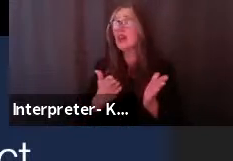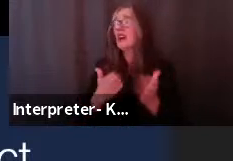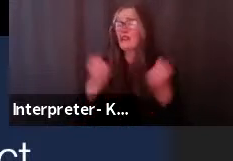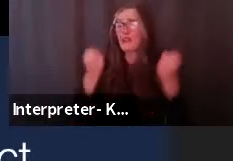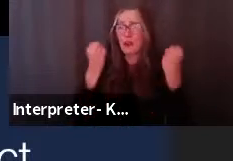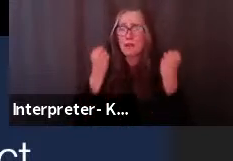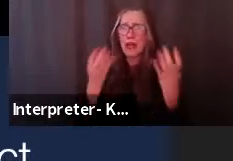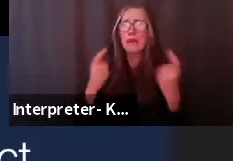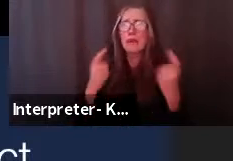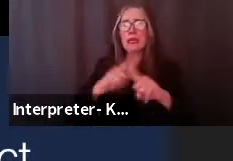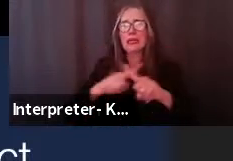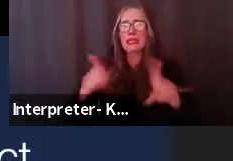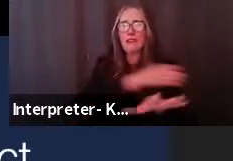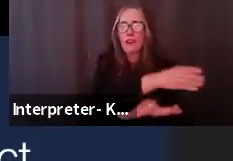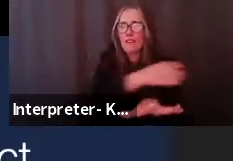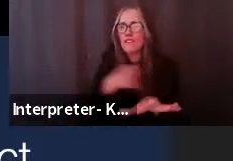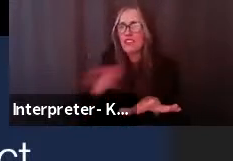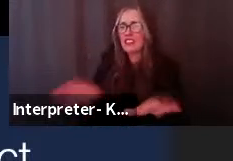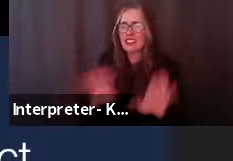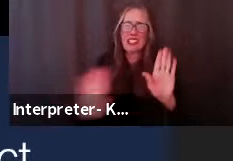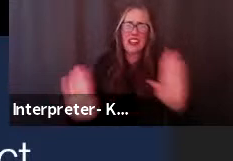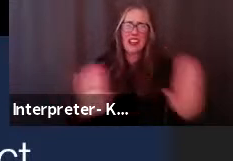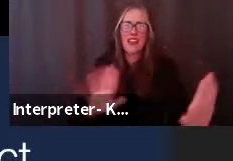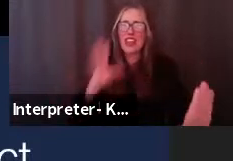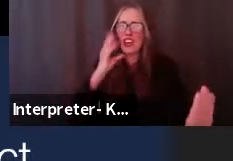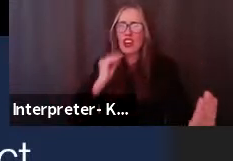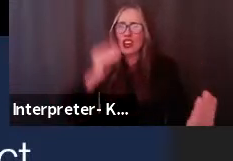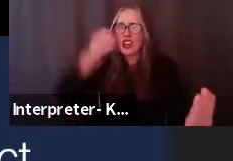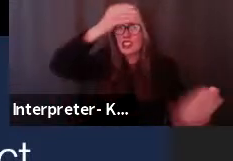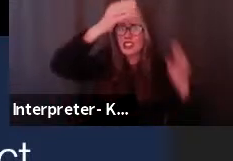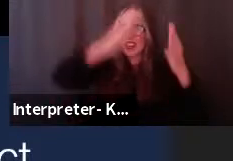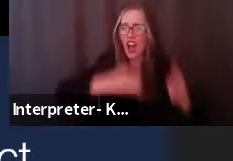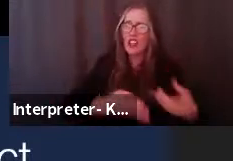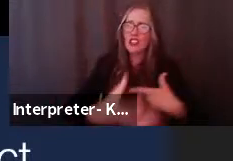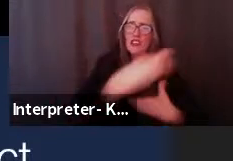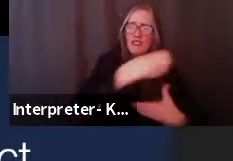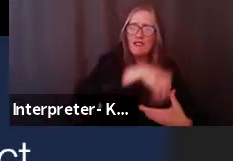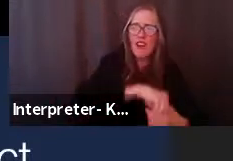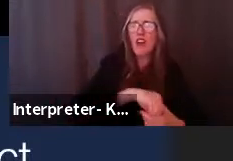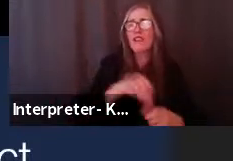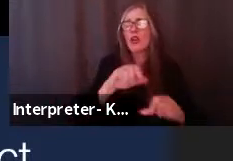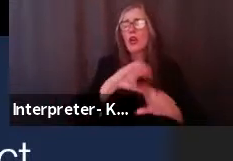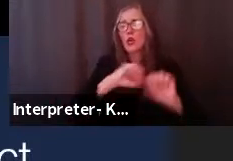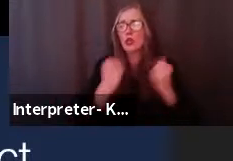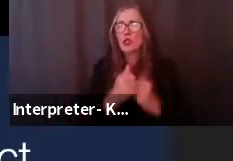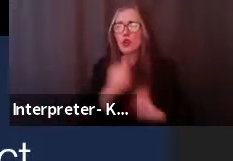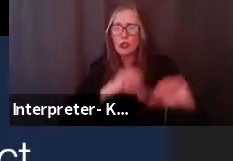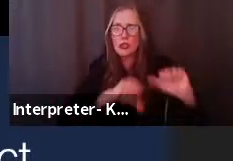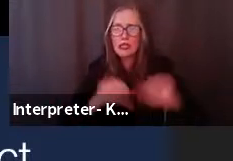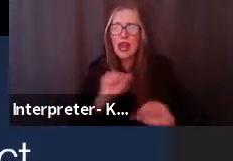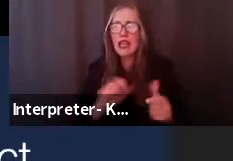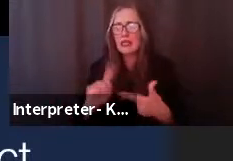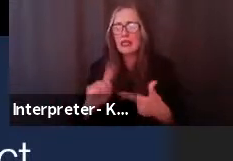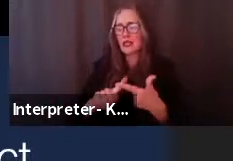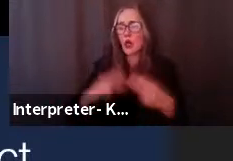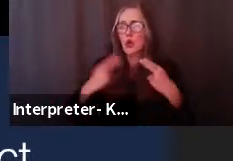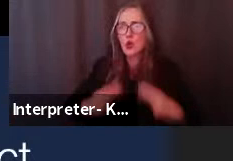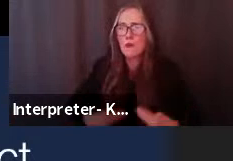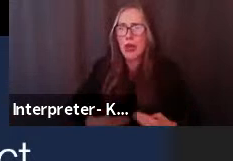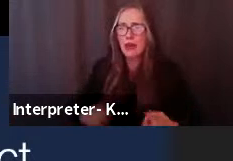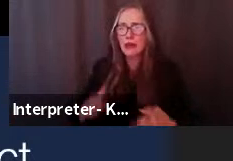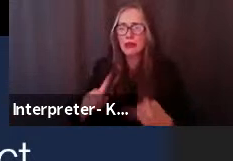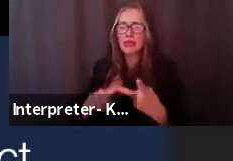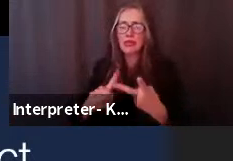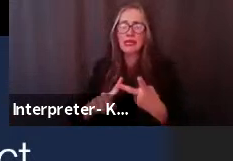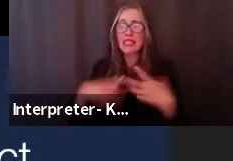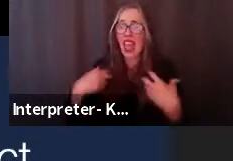of different fields uh diversity of fields so the social sciences and humanities and bringing them into conversation with people who are health